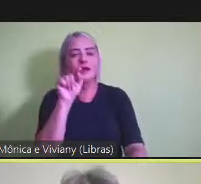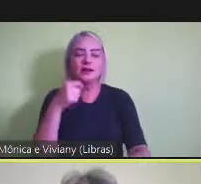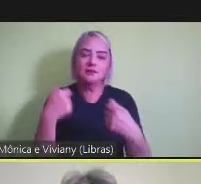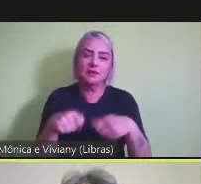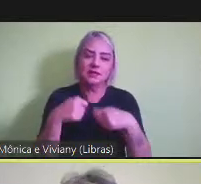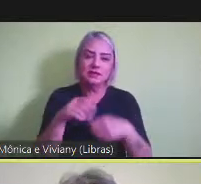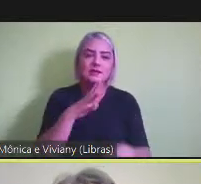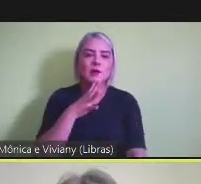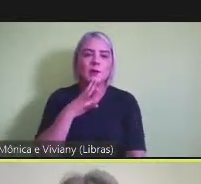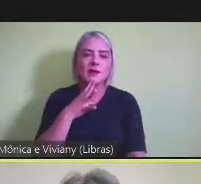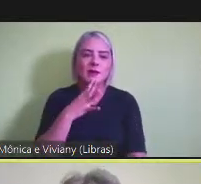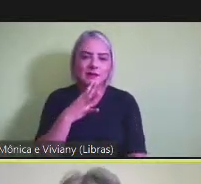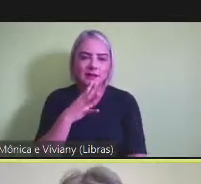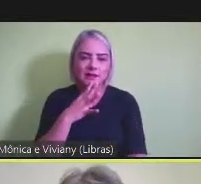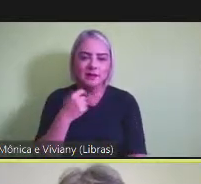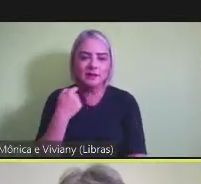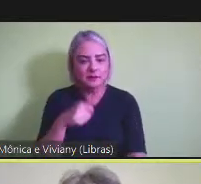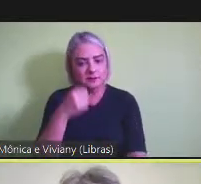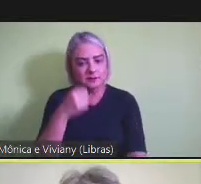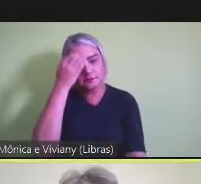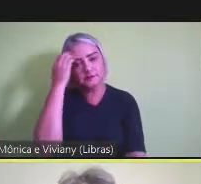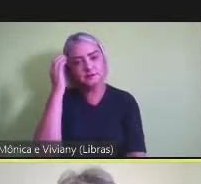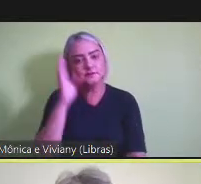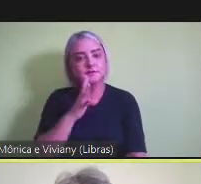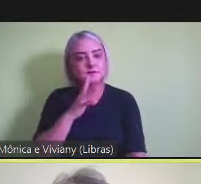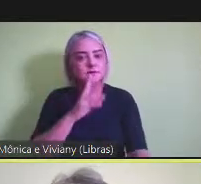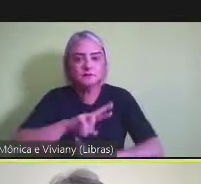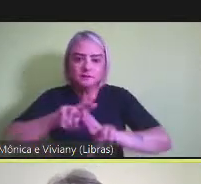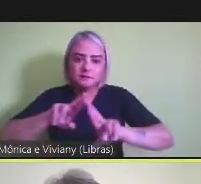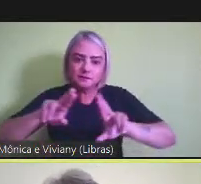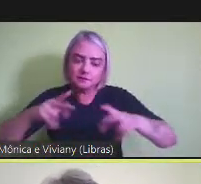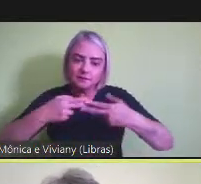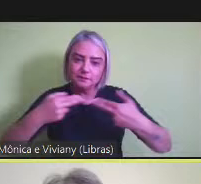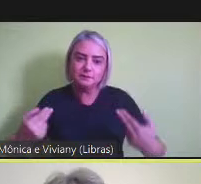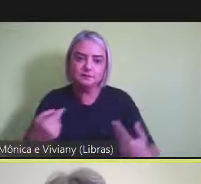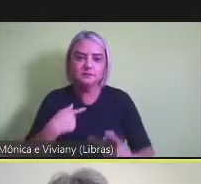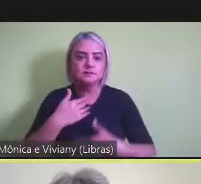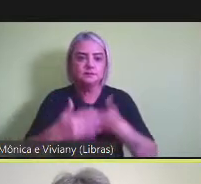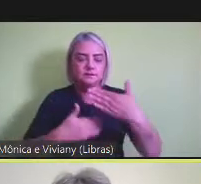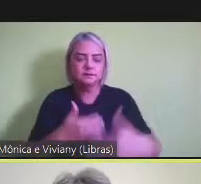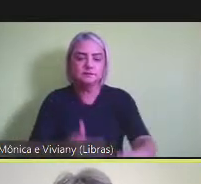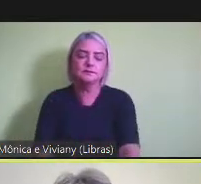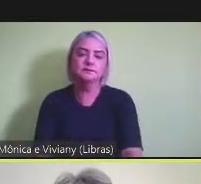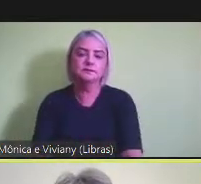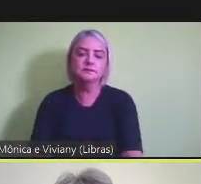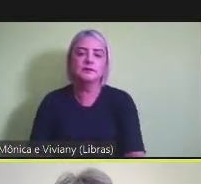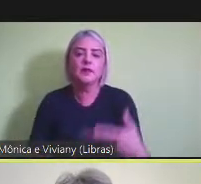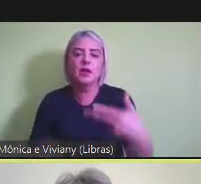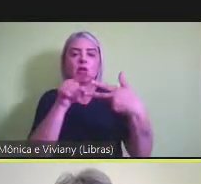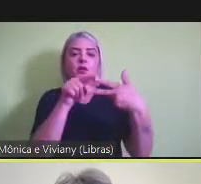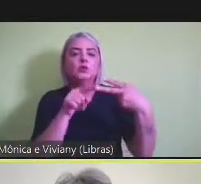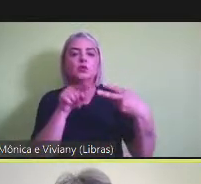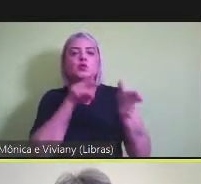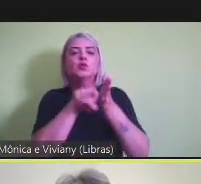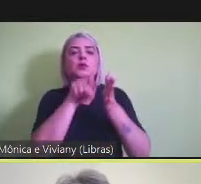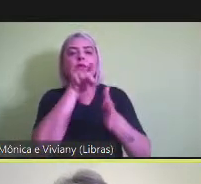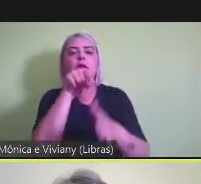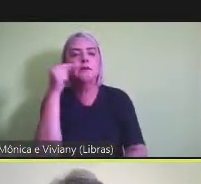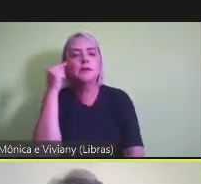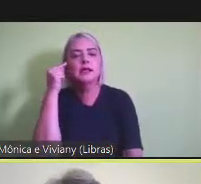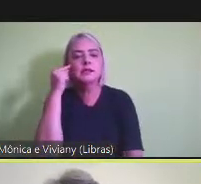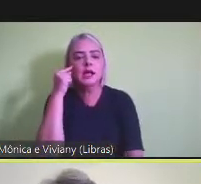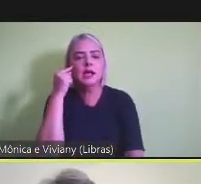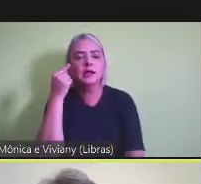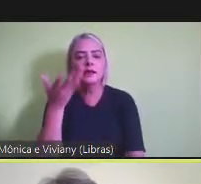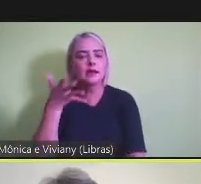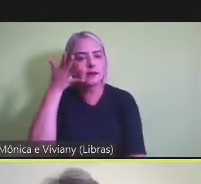we think what we need to know. And we need to know a lot of stuff for us to to advance.